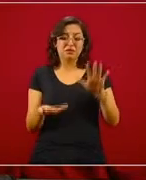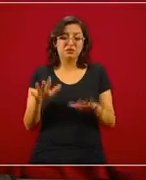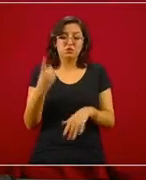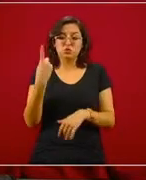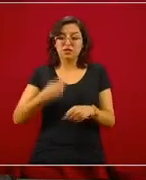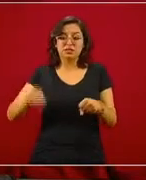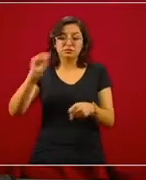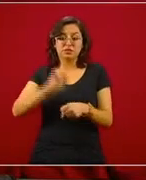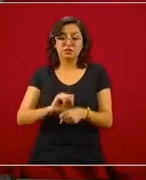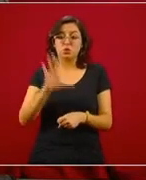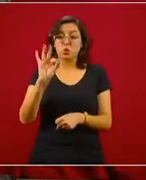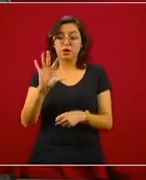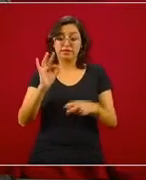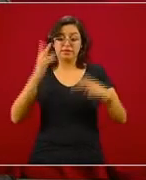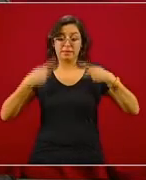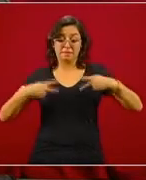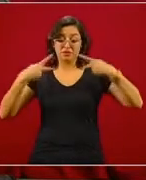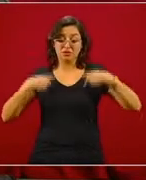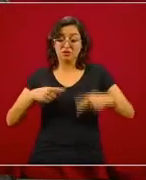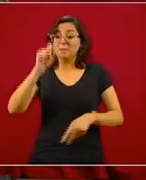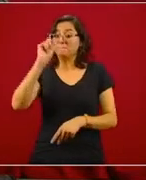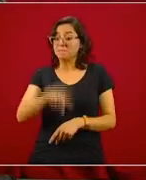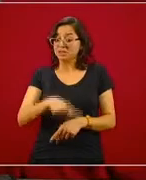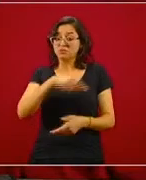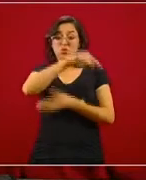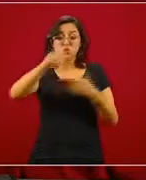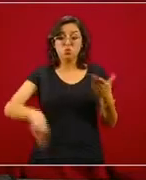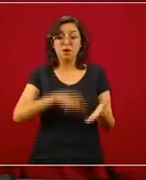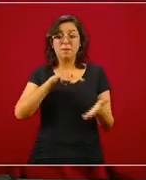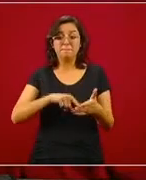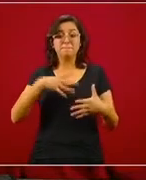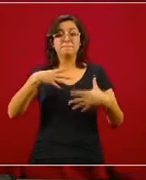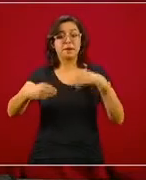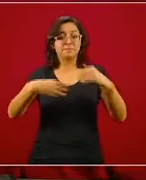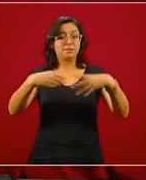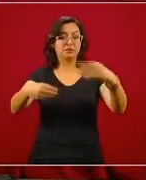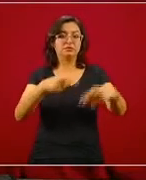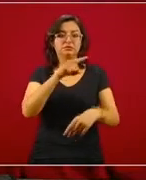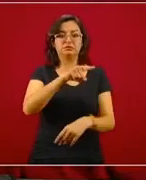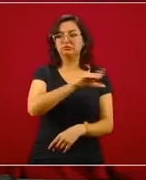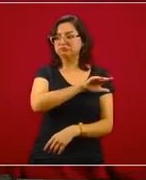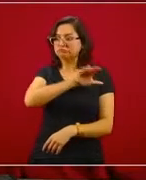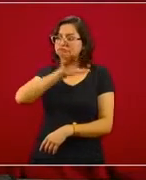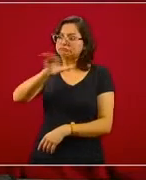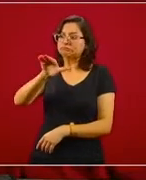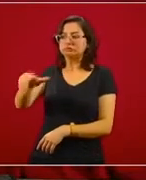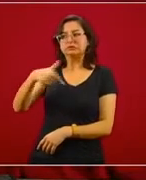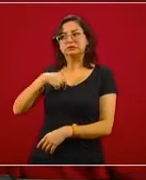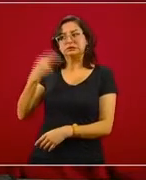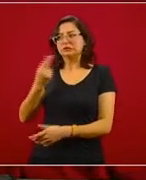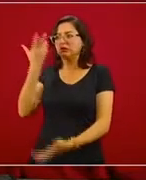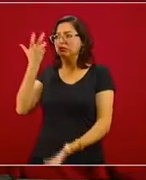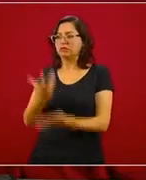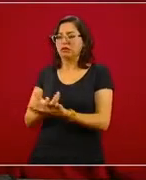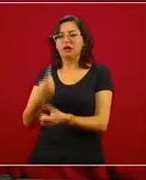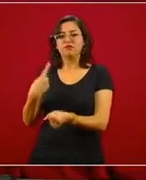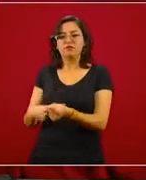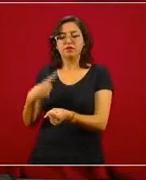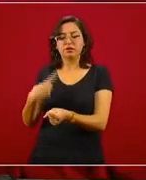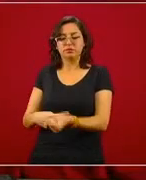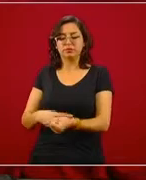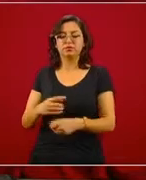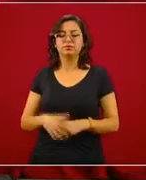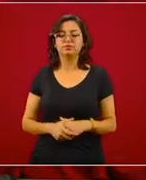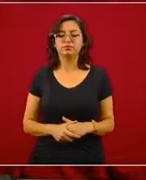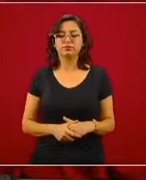there's a high transmission rate. There are days in which, or weeks in which they've got 40 employees from at the